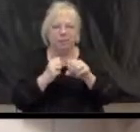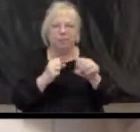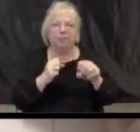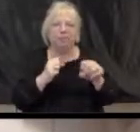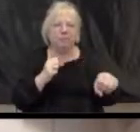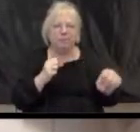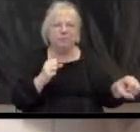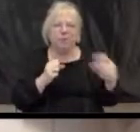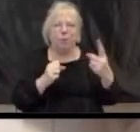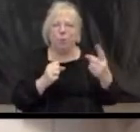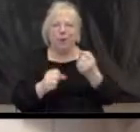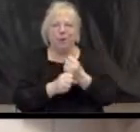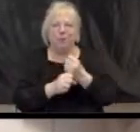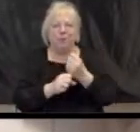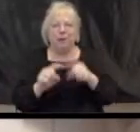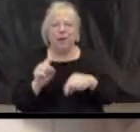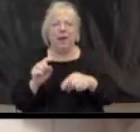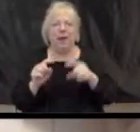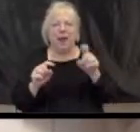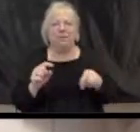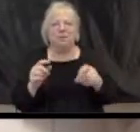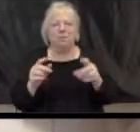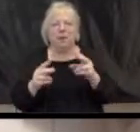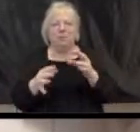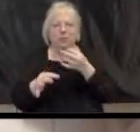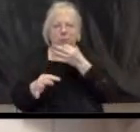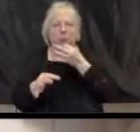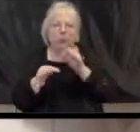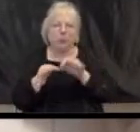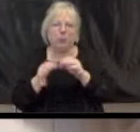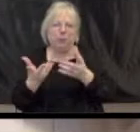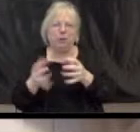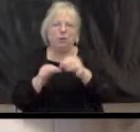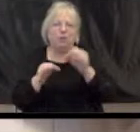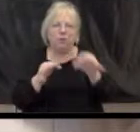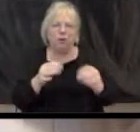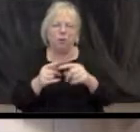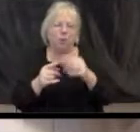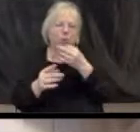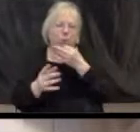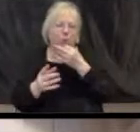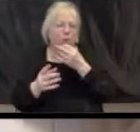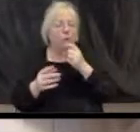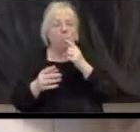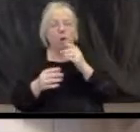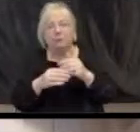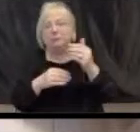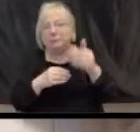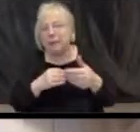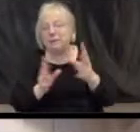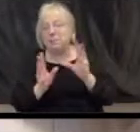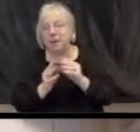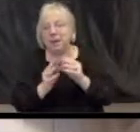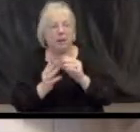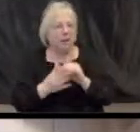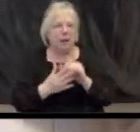year. It needs to be readily deferred. So you could defer it to our next meeting,